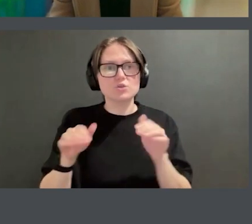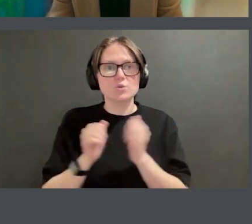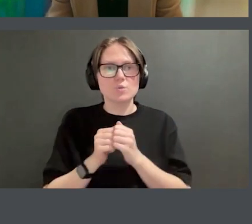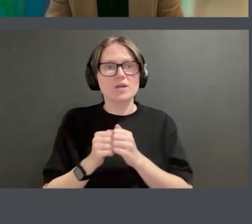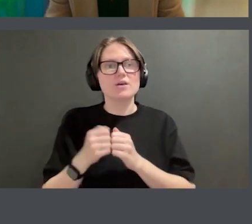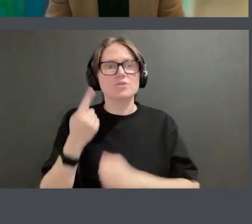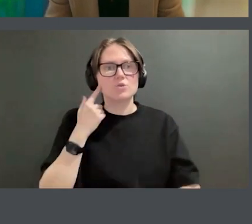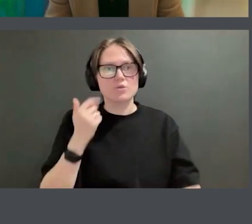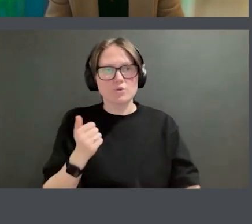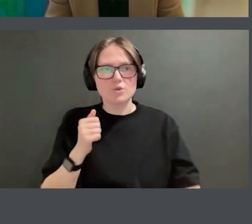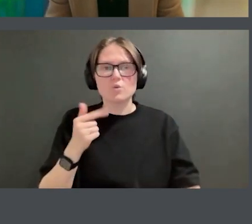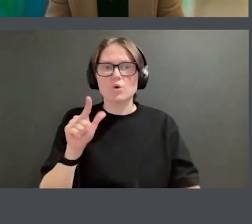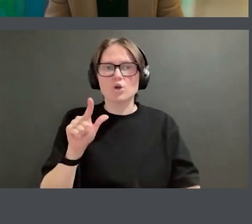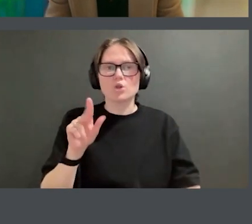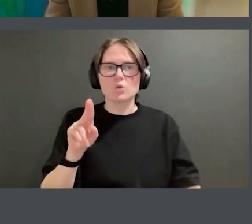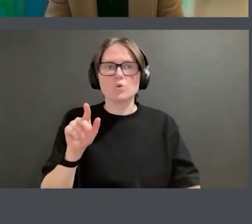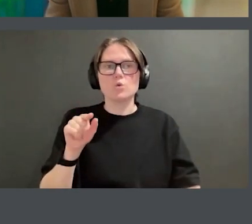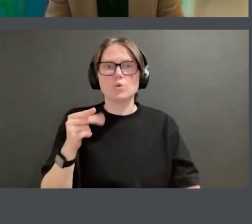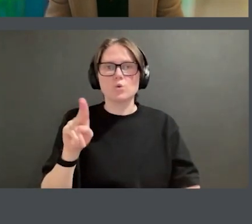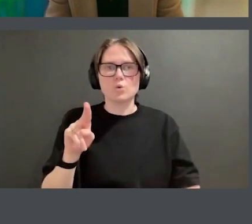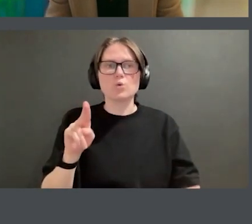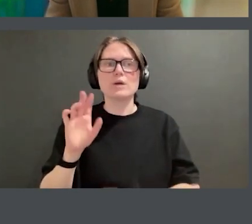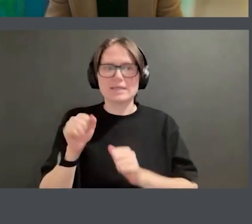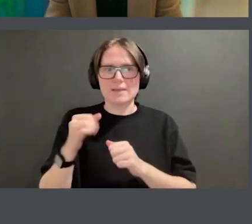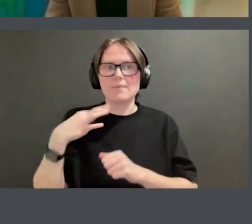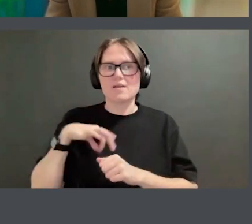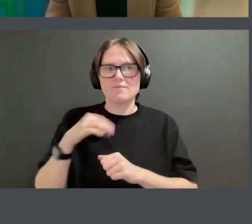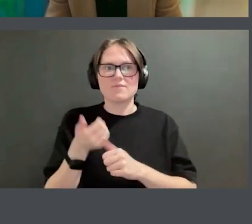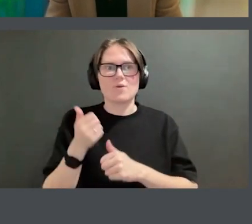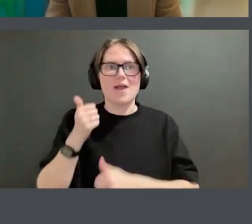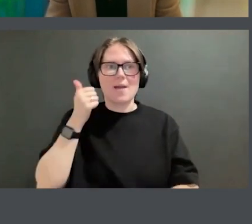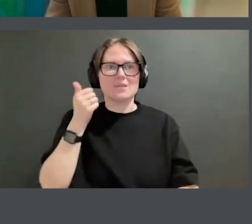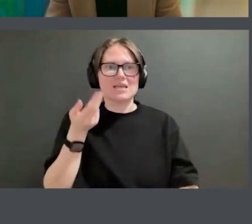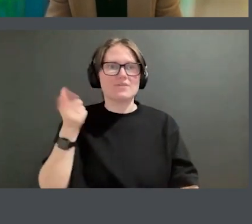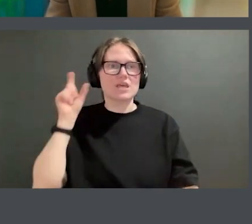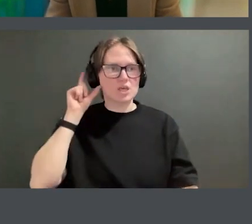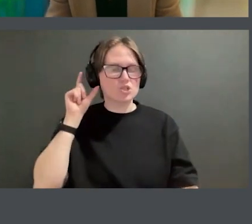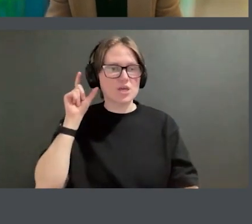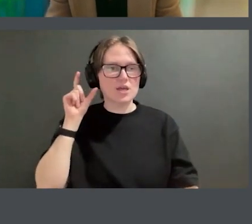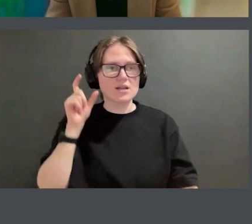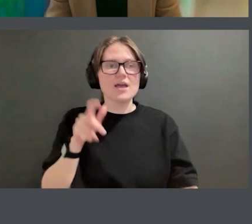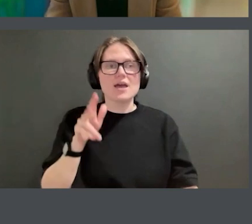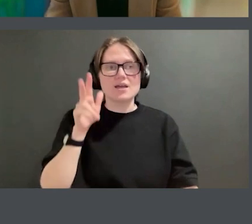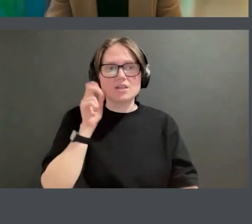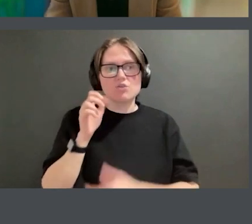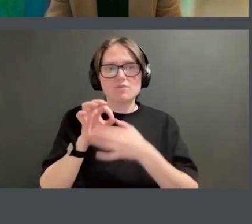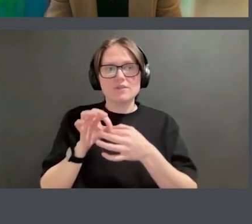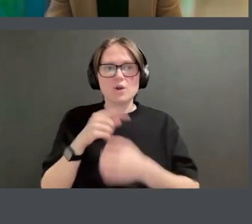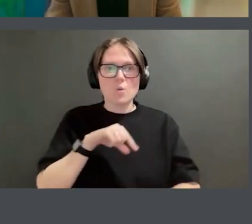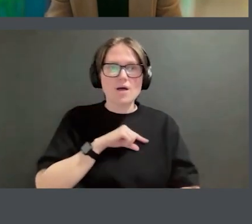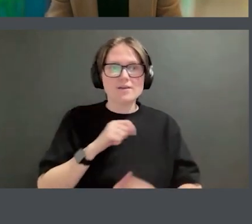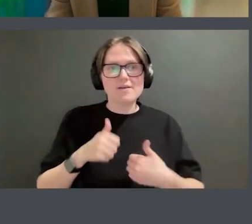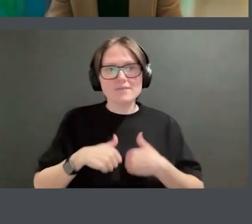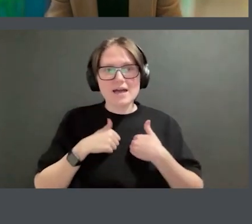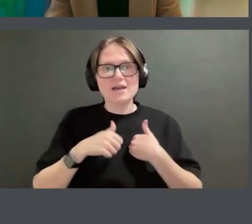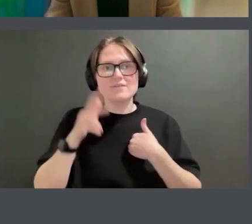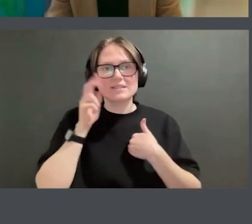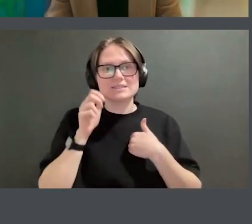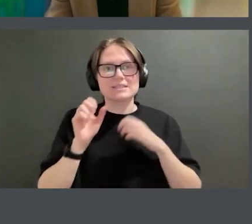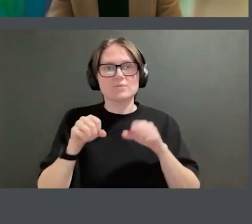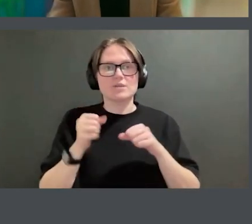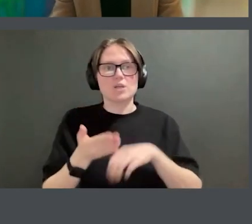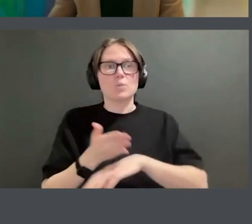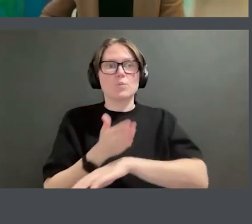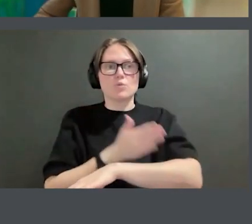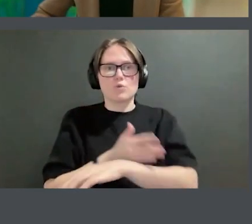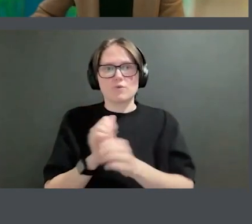deafness, or LUHU, may benefit from use of amplification, and hearing-related quality of life and listening ability actually improves with use